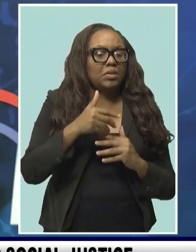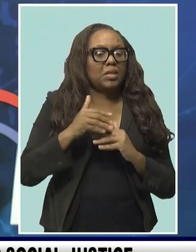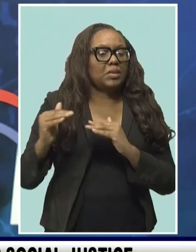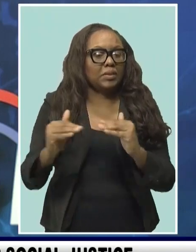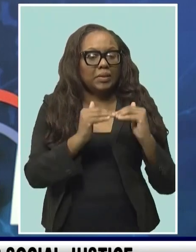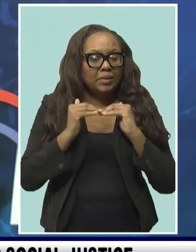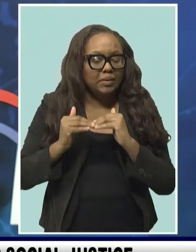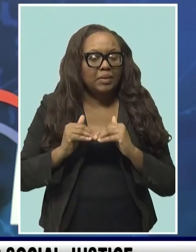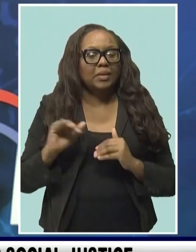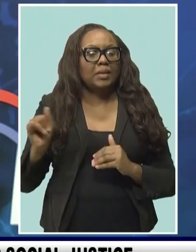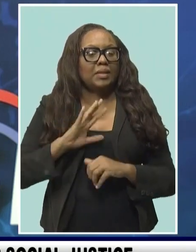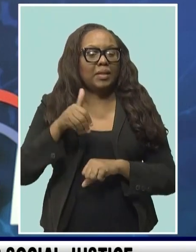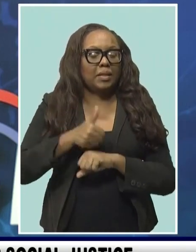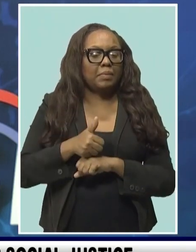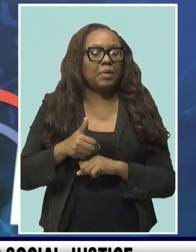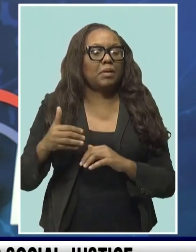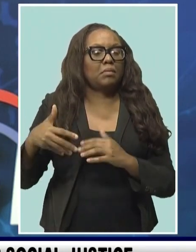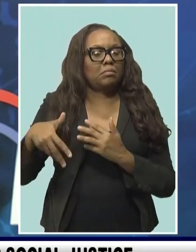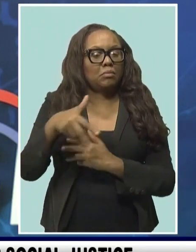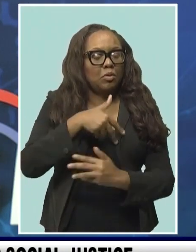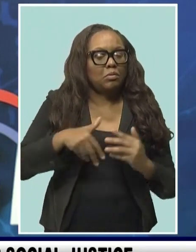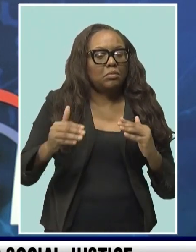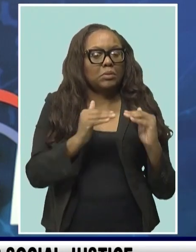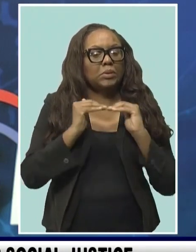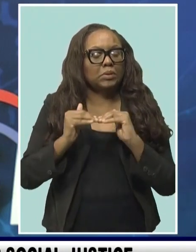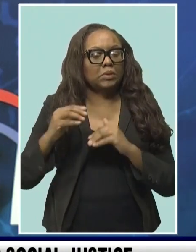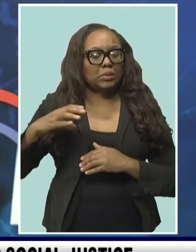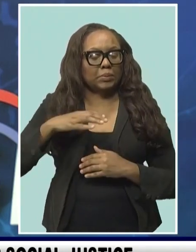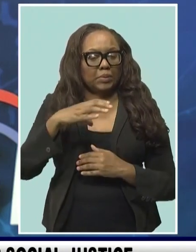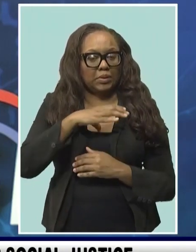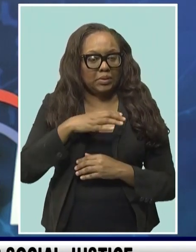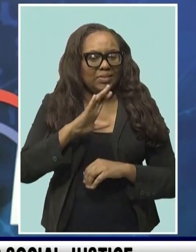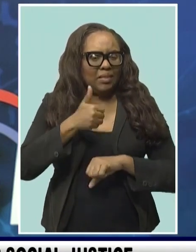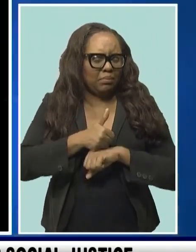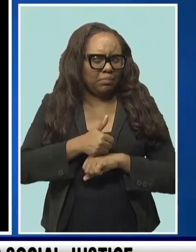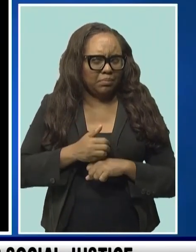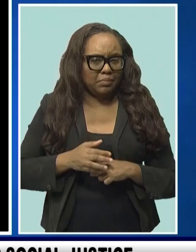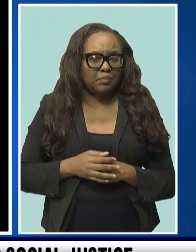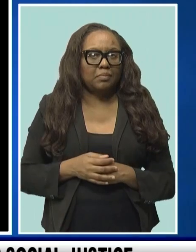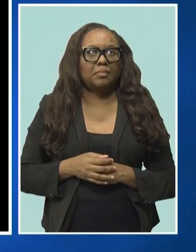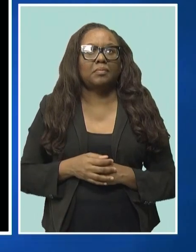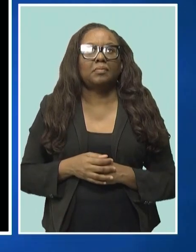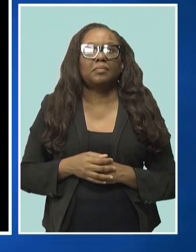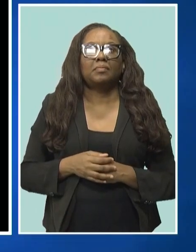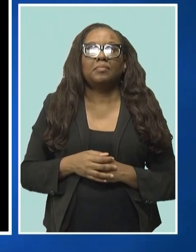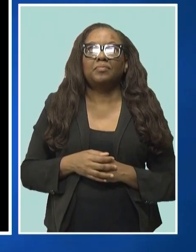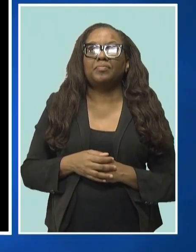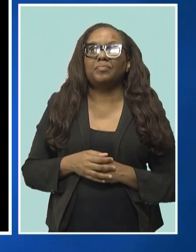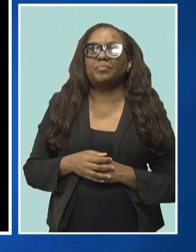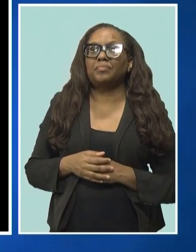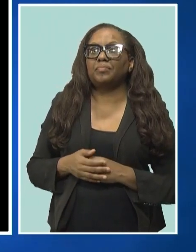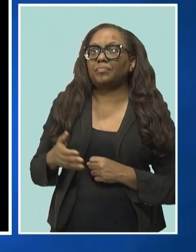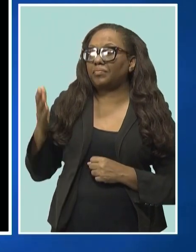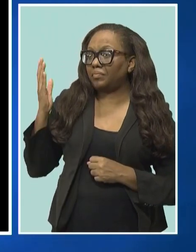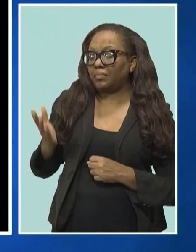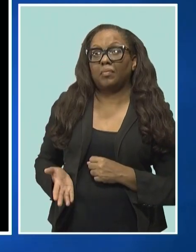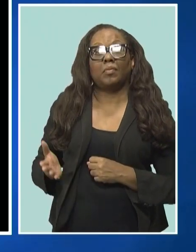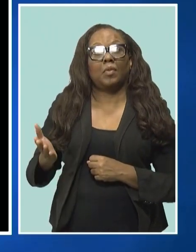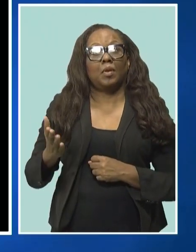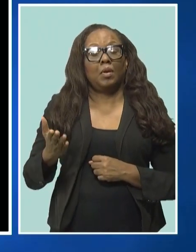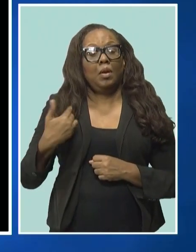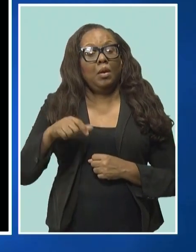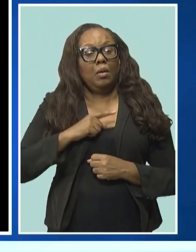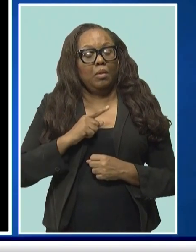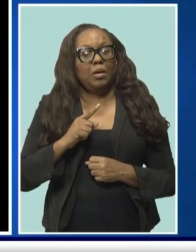justice, including the formation of a social justice committee. With the function of facilitating involvement by